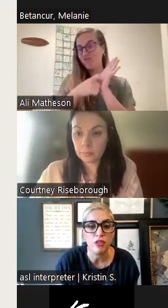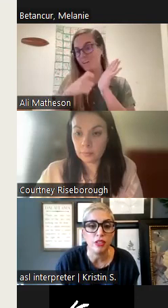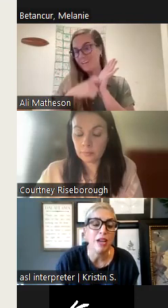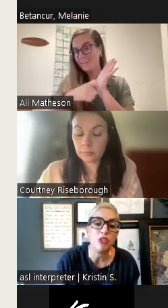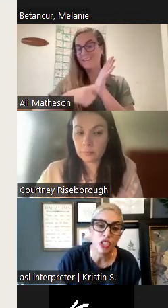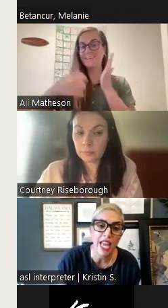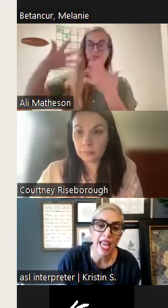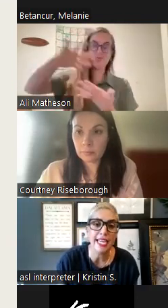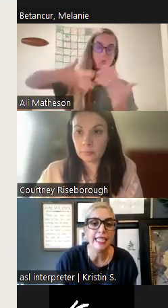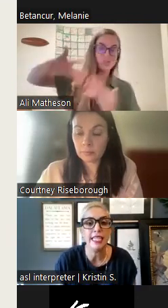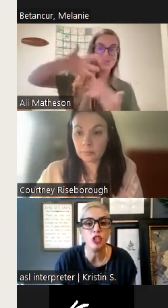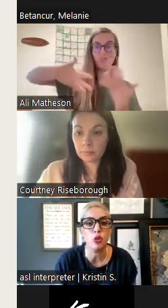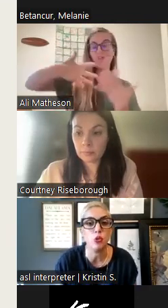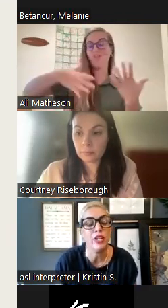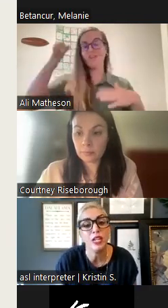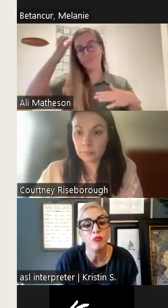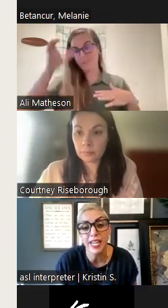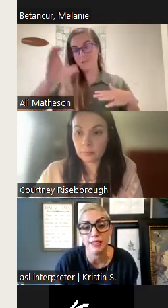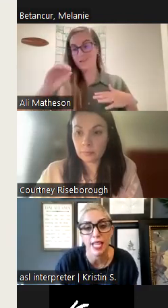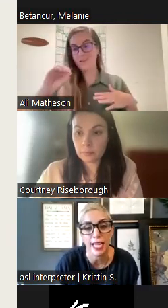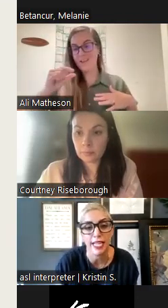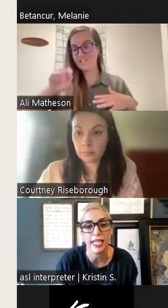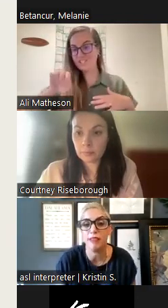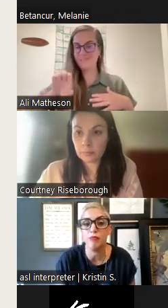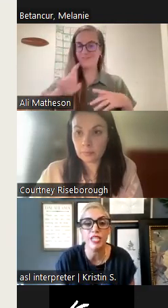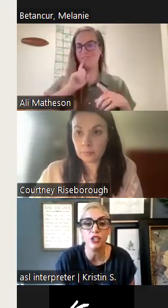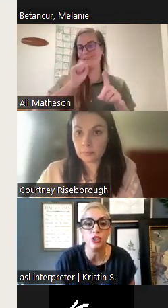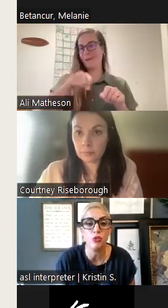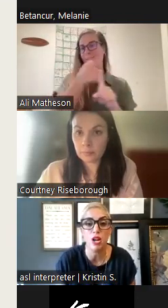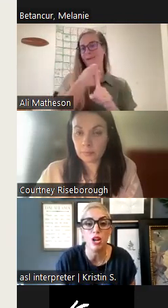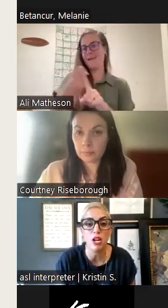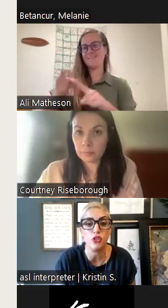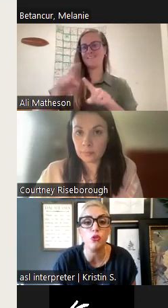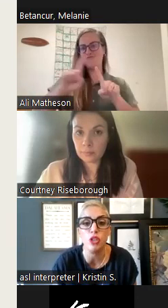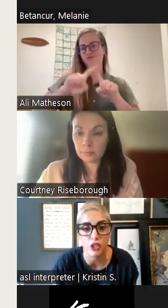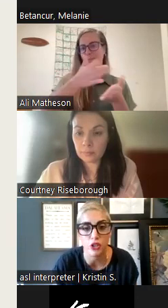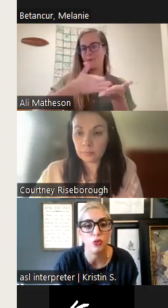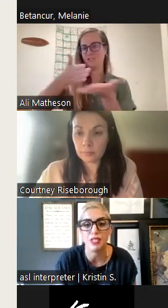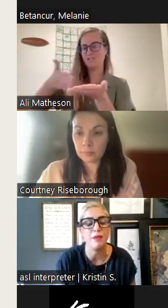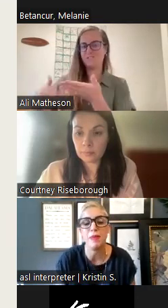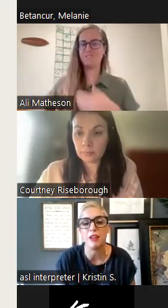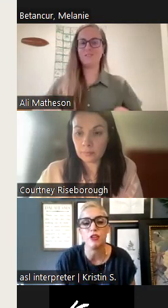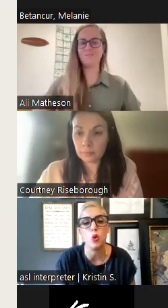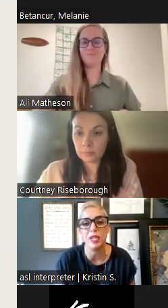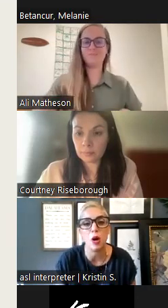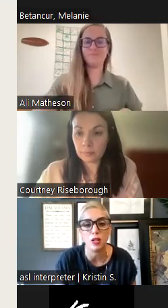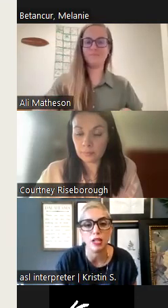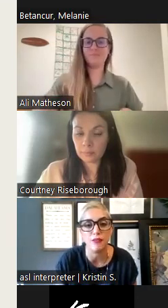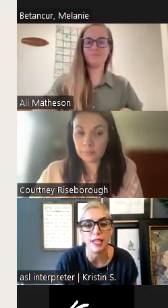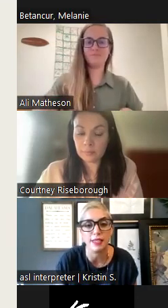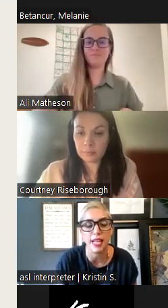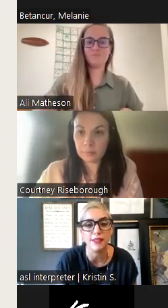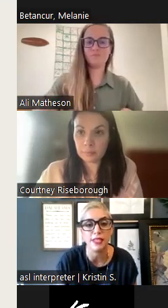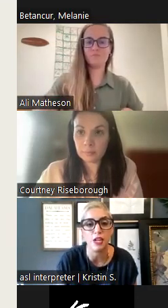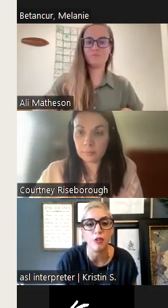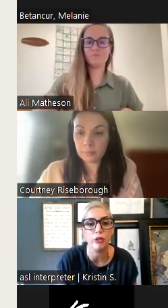So there's a language delay. It leads to a reading and writing delay. It leads to social issues. It impacts so many parts of